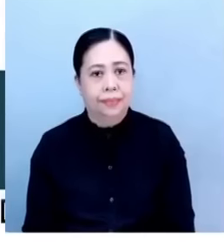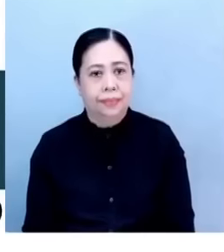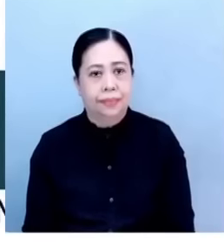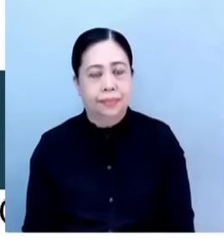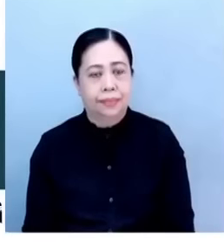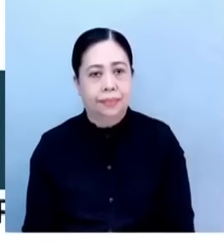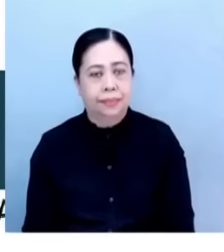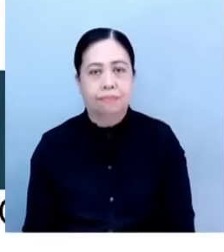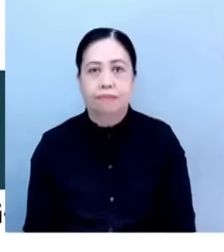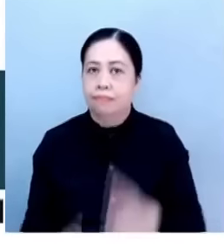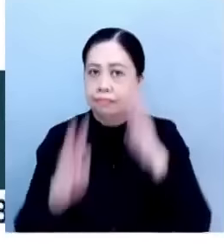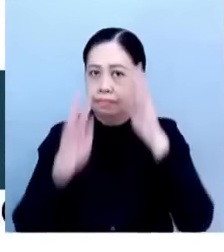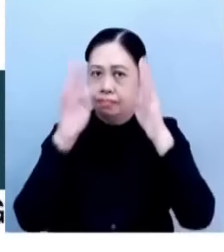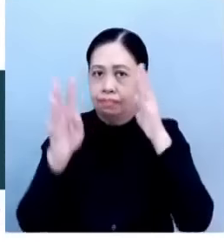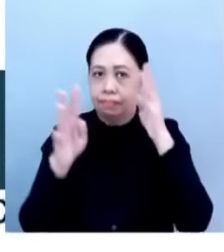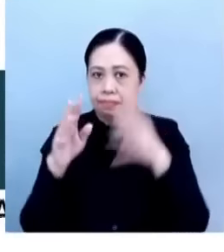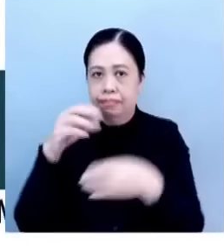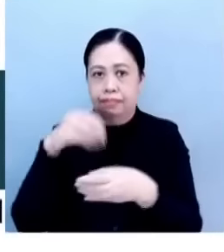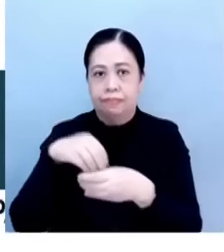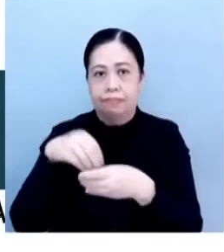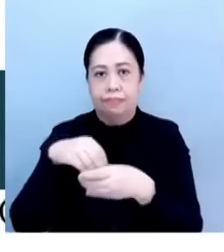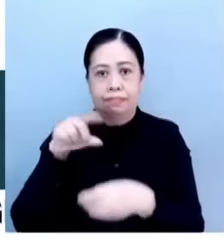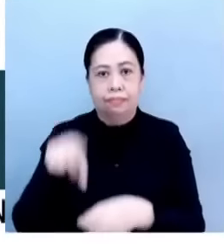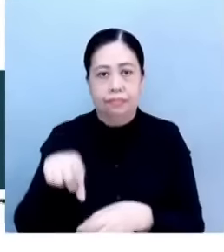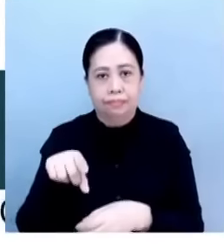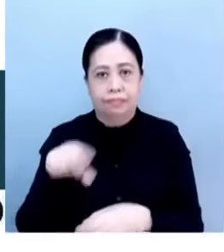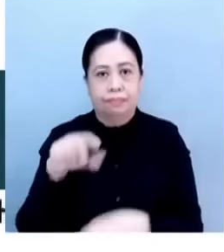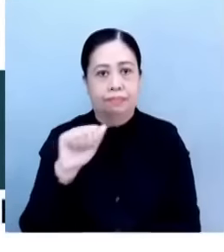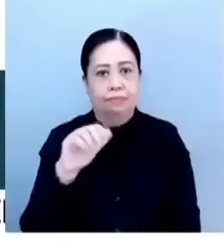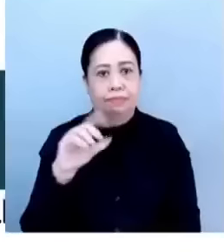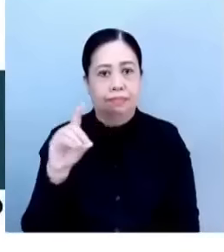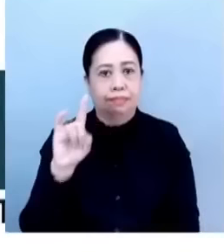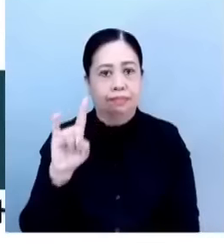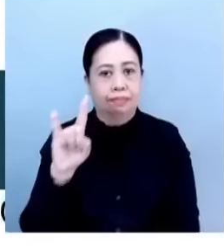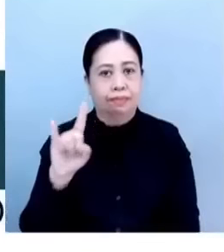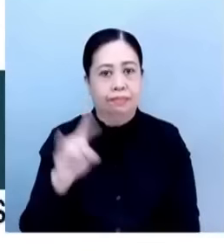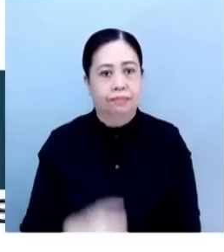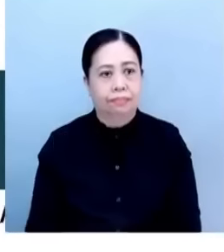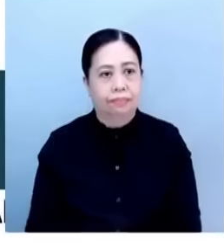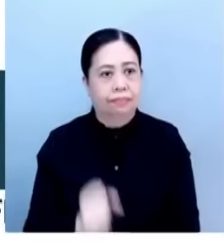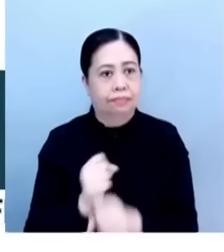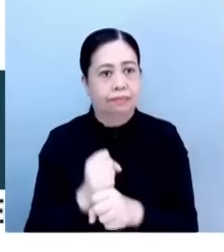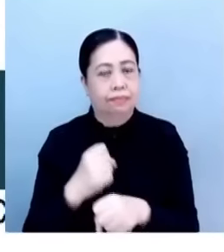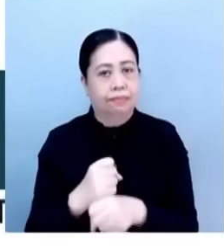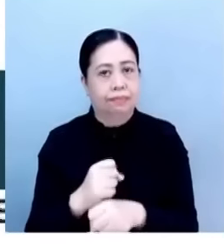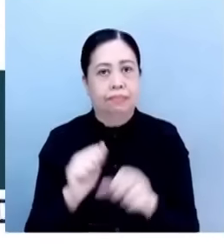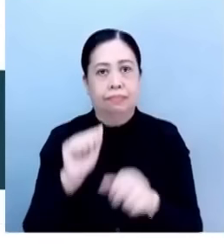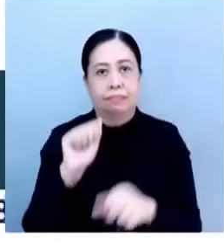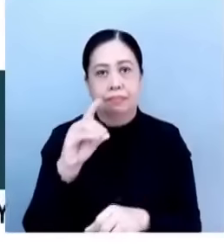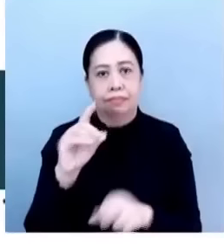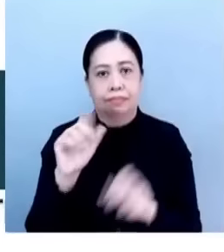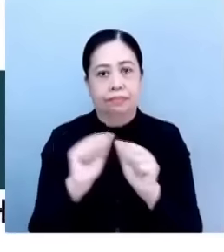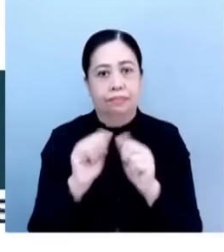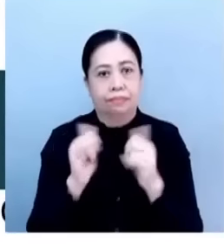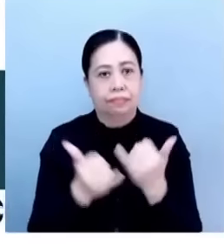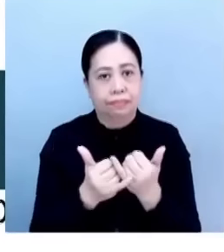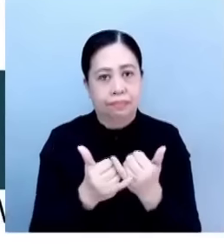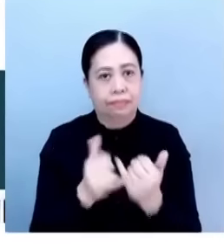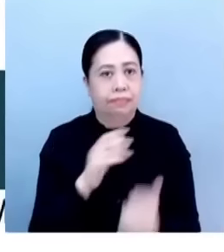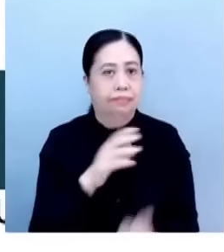the creative content of that ad was actually made by the ad agency, and